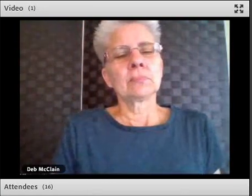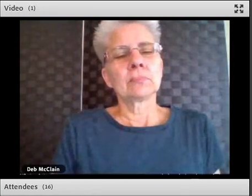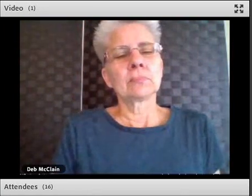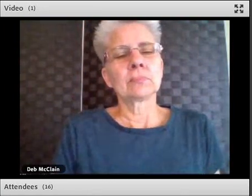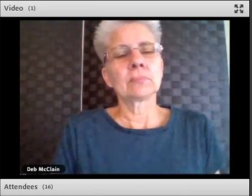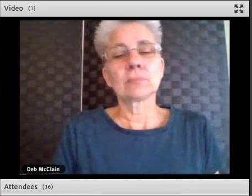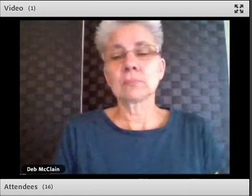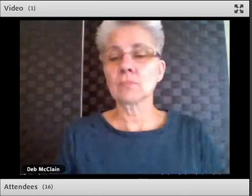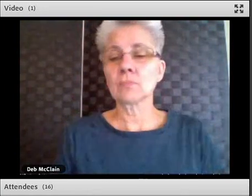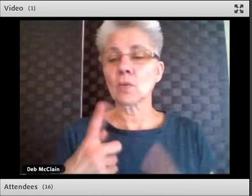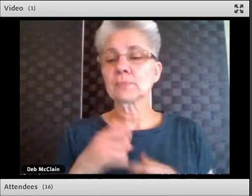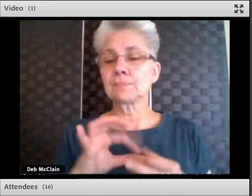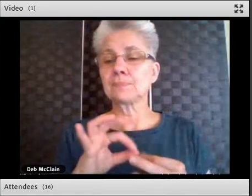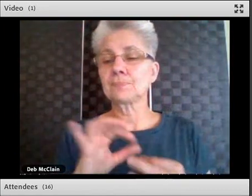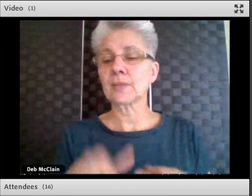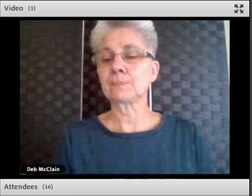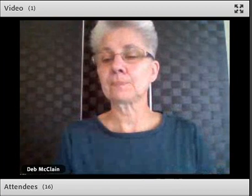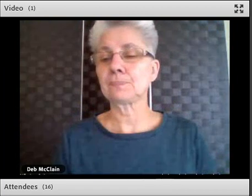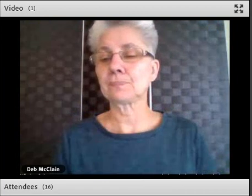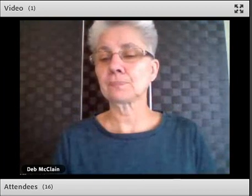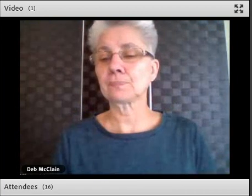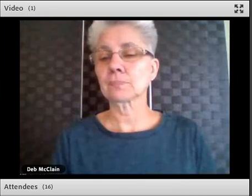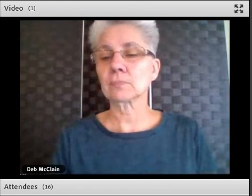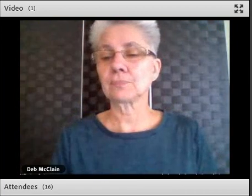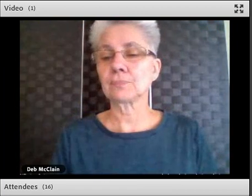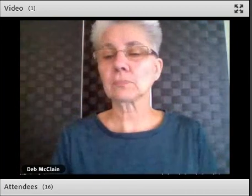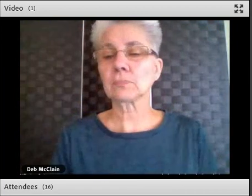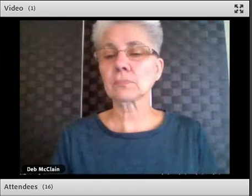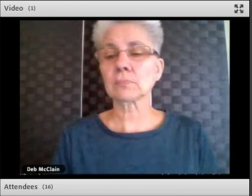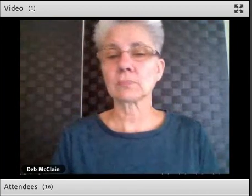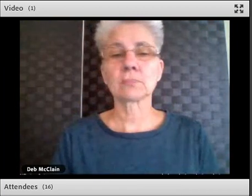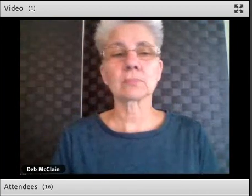Any questions or comments?